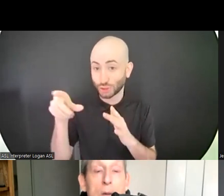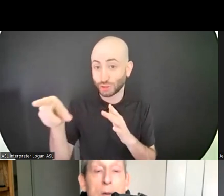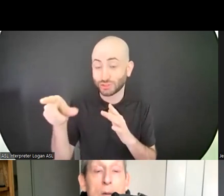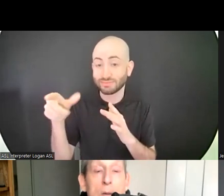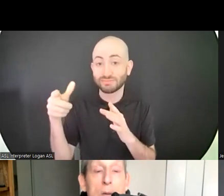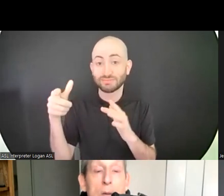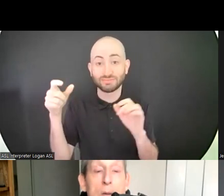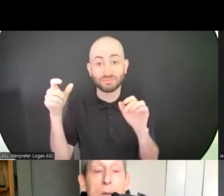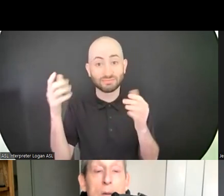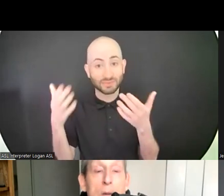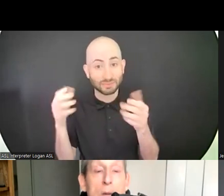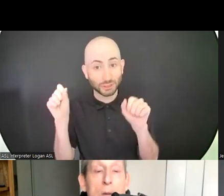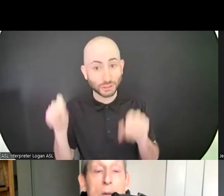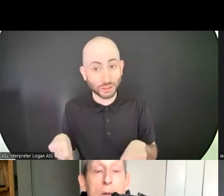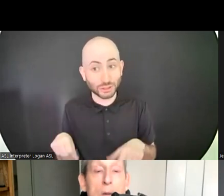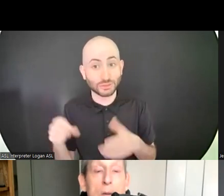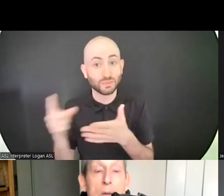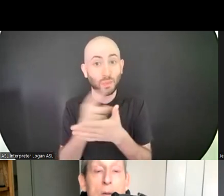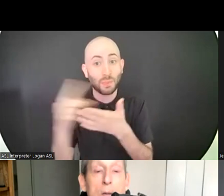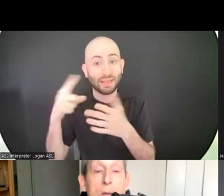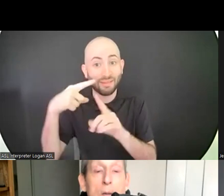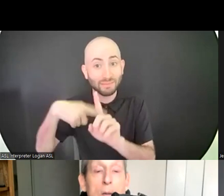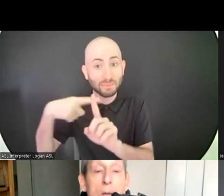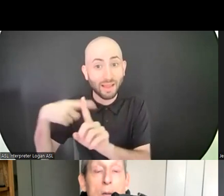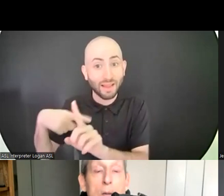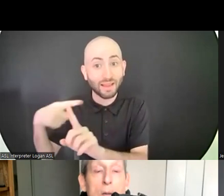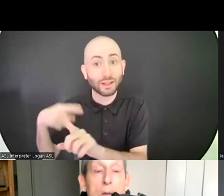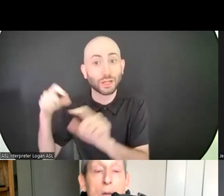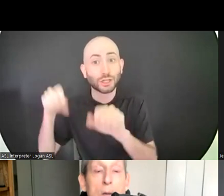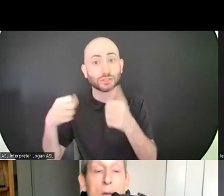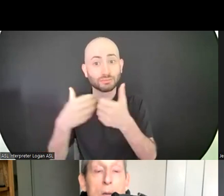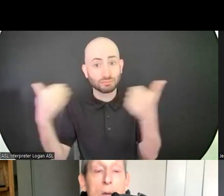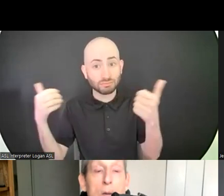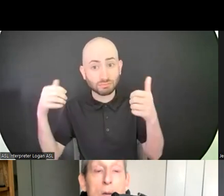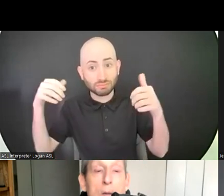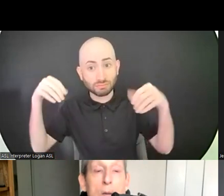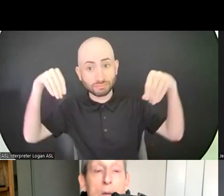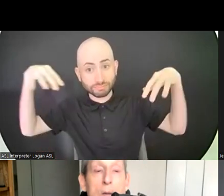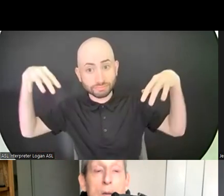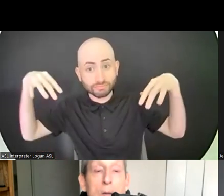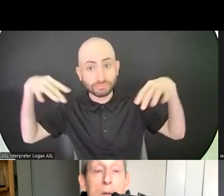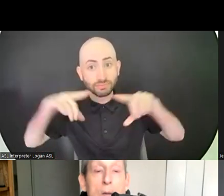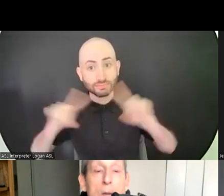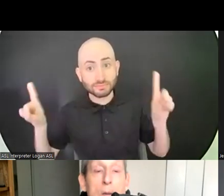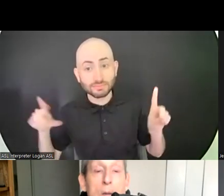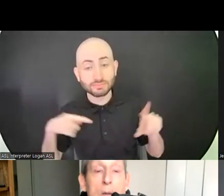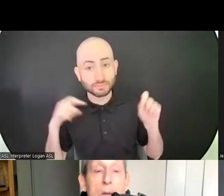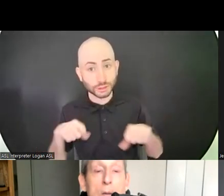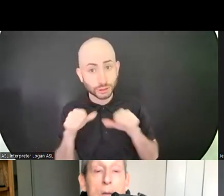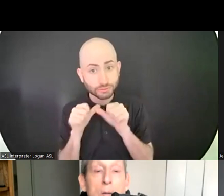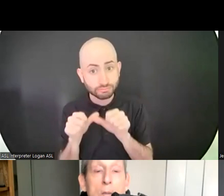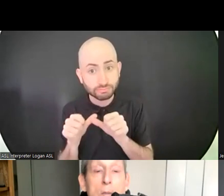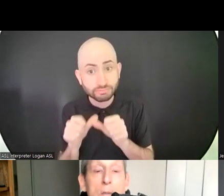one one week a month having separate lighting um so that i could continue to go but